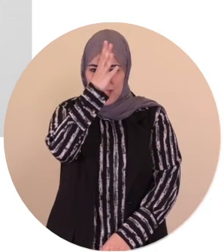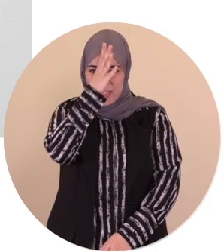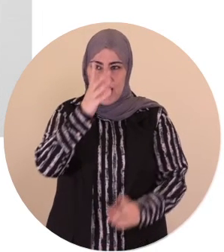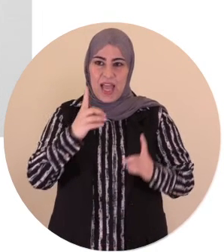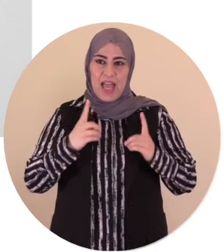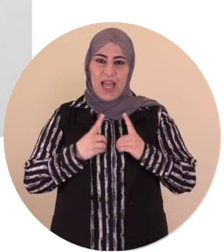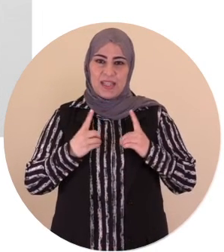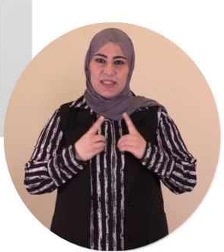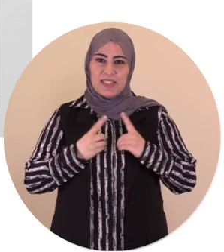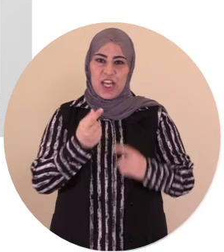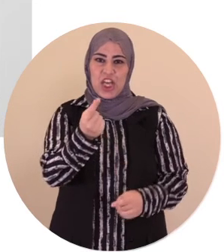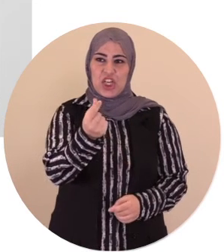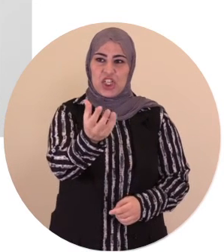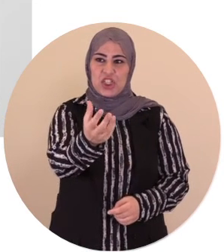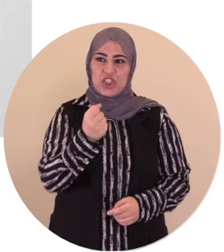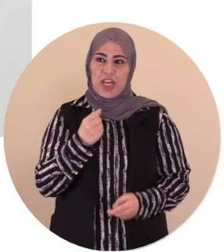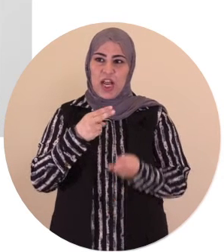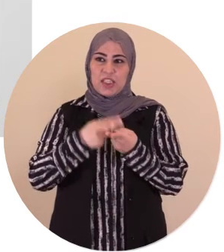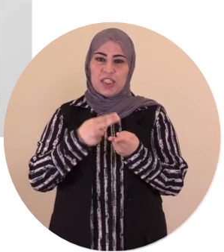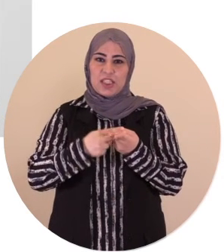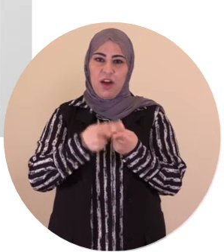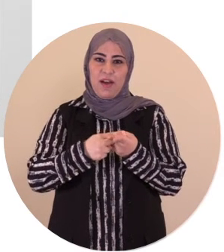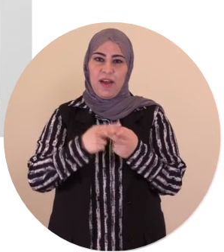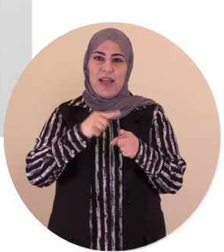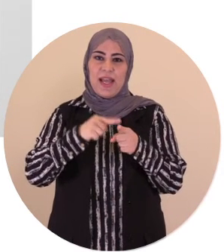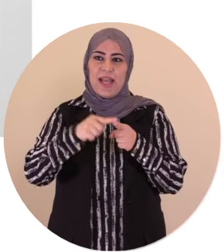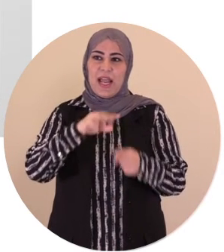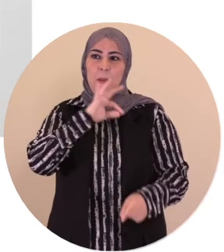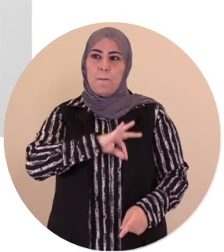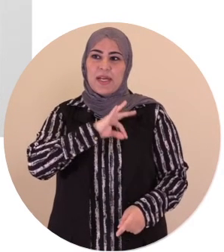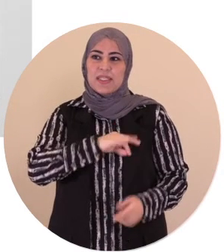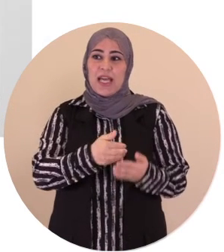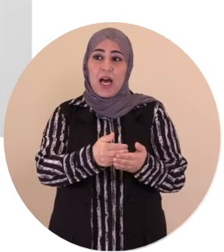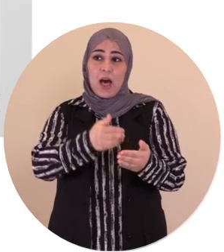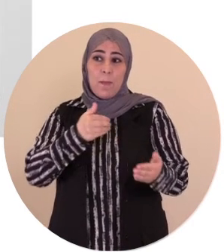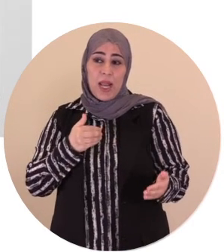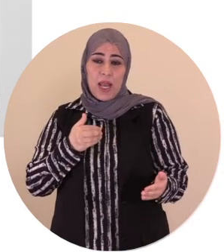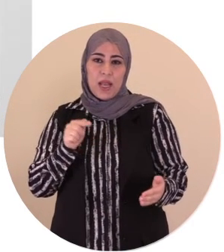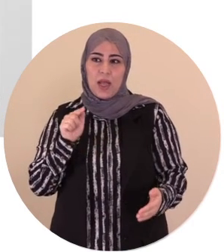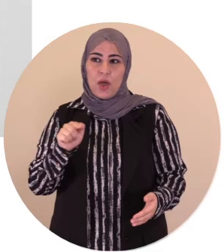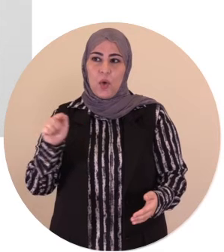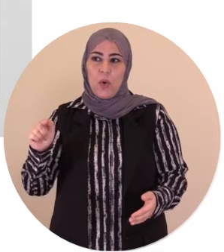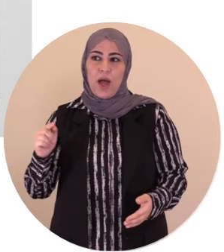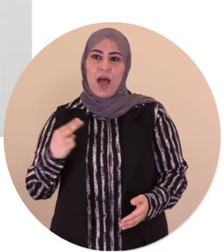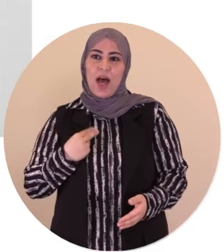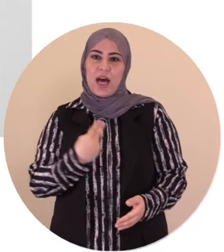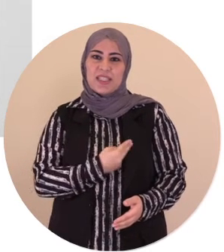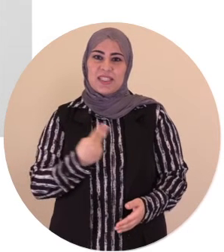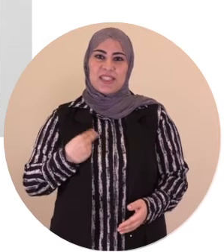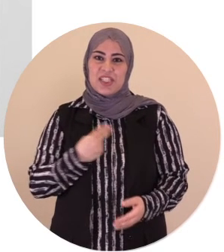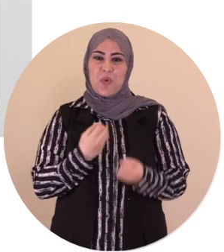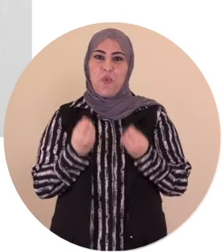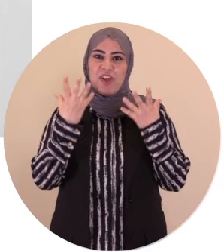Paris before he. Now we said Dad had booked tickets. So what will the answer be? Before he told